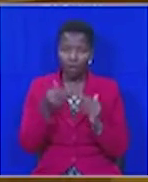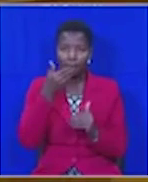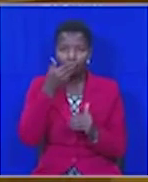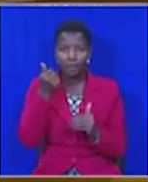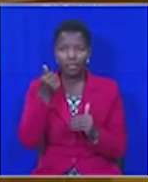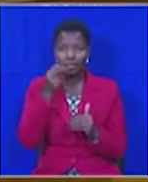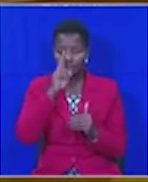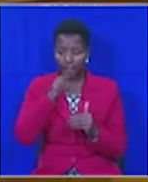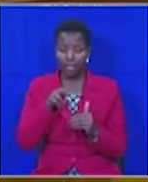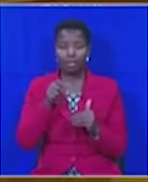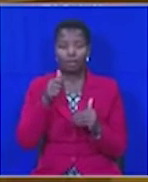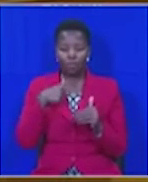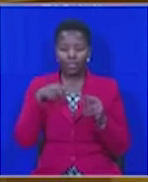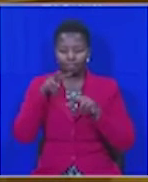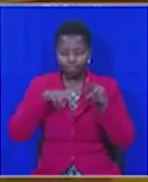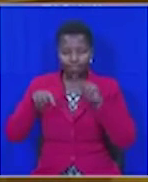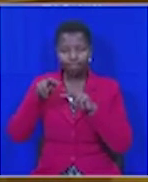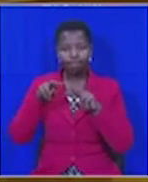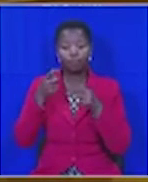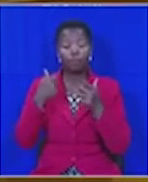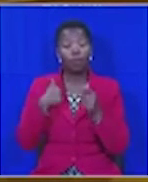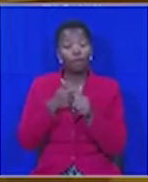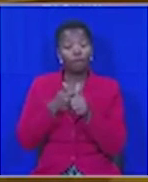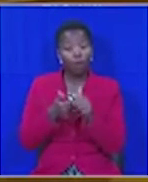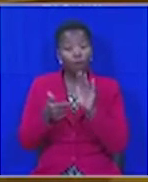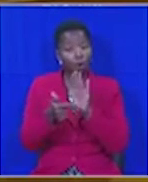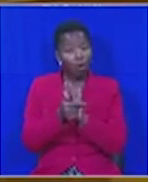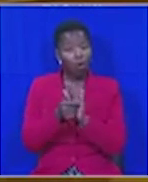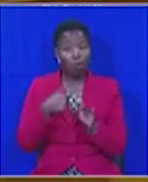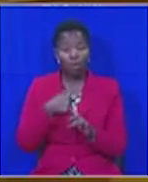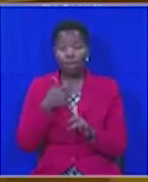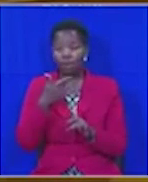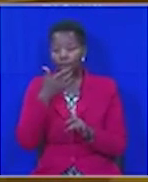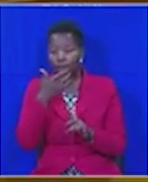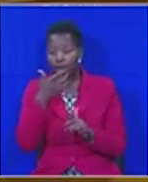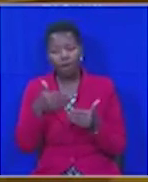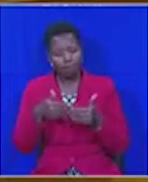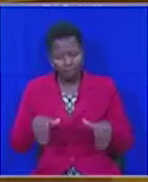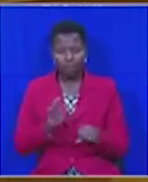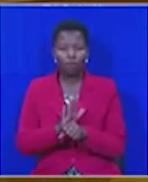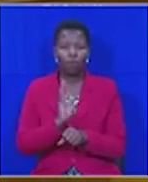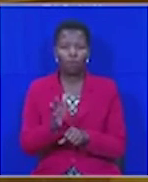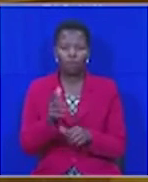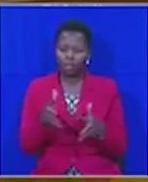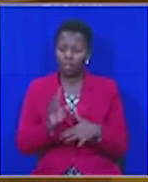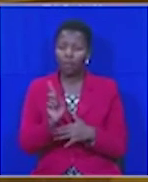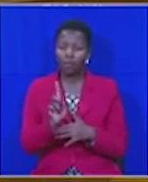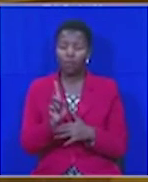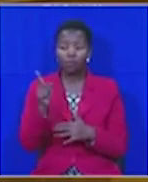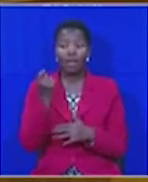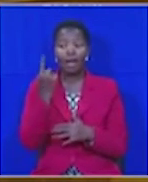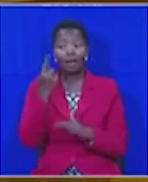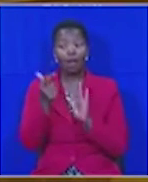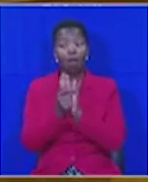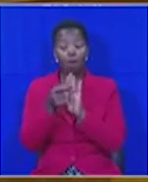I can manage that, will do what is required by the law without fear or favor. And please understand what the constraints of the law are,